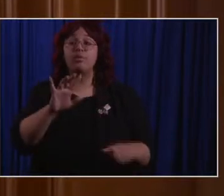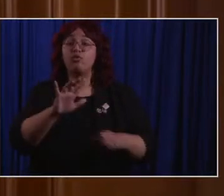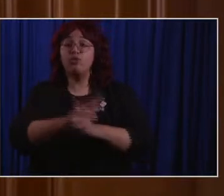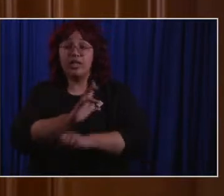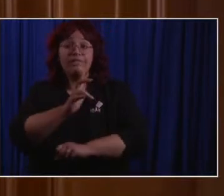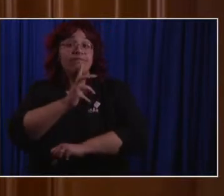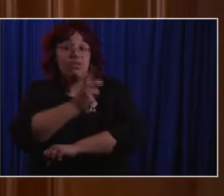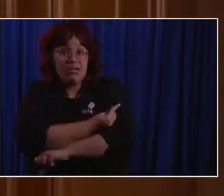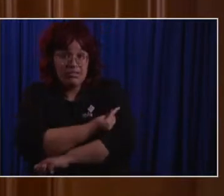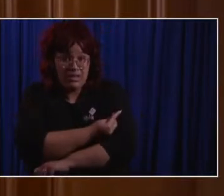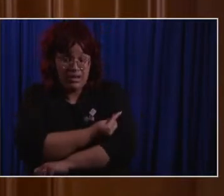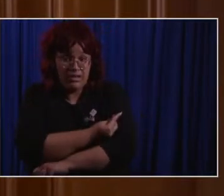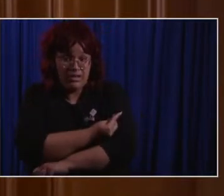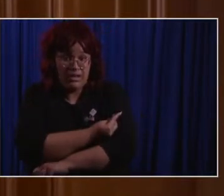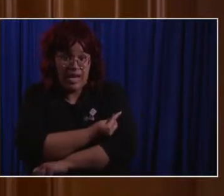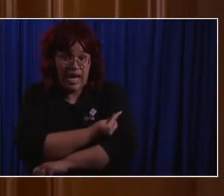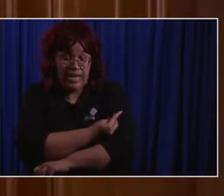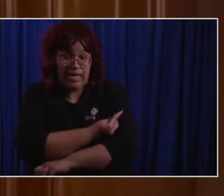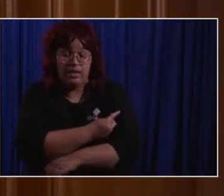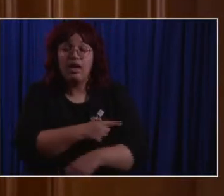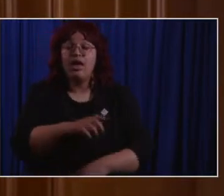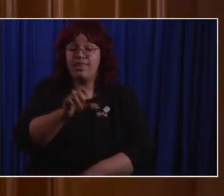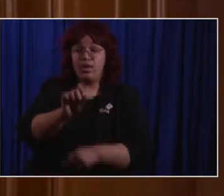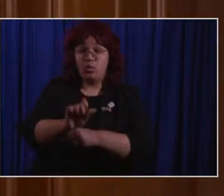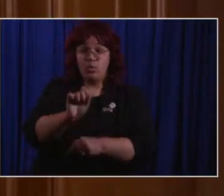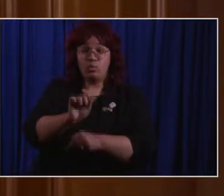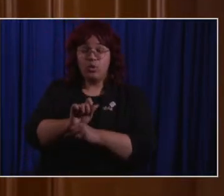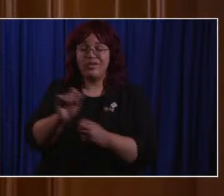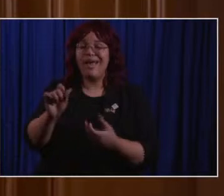employees of nursing homes and assisted living